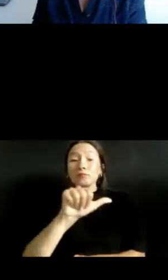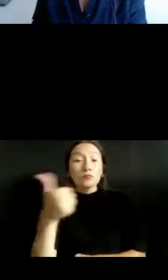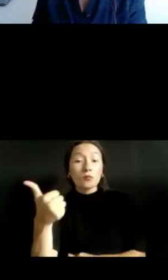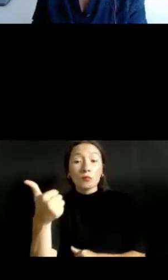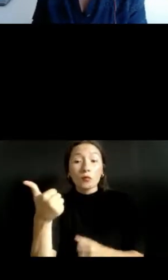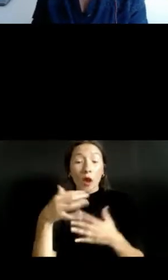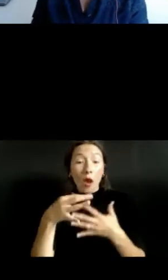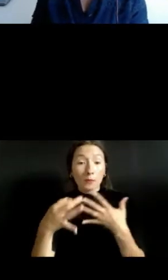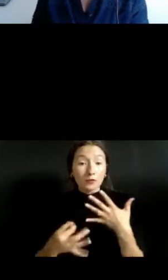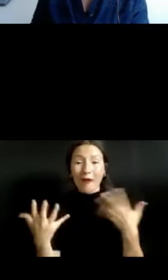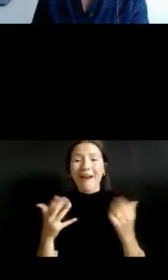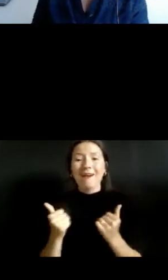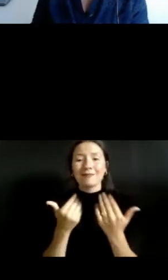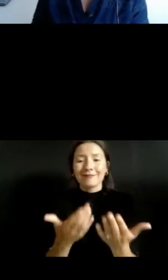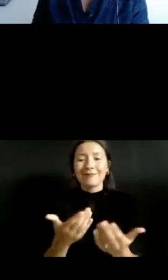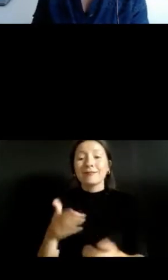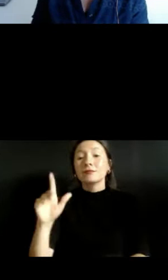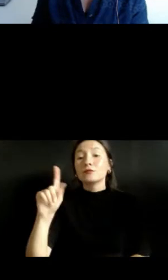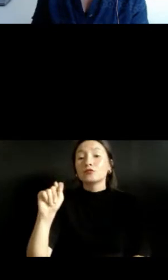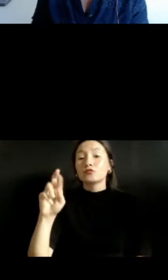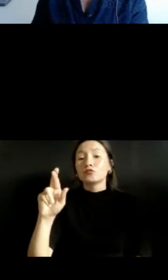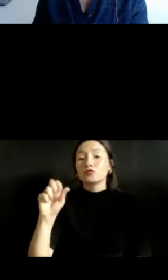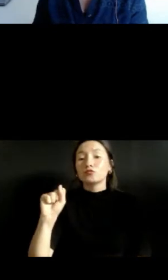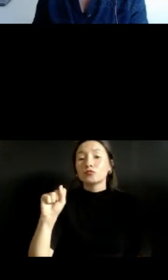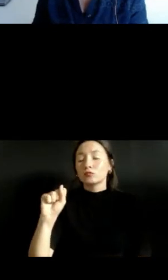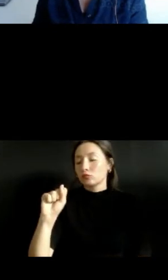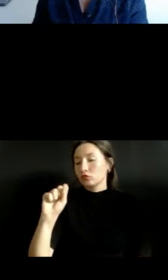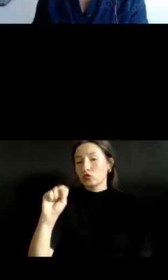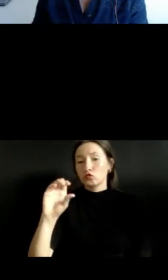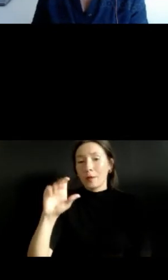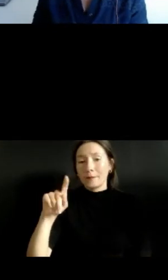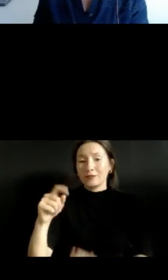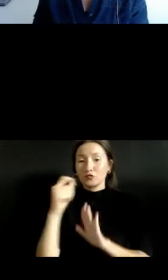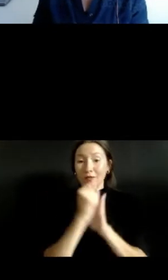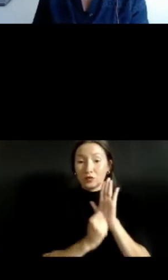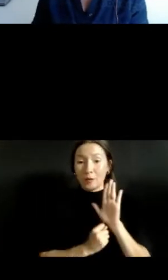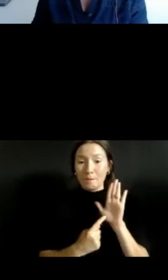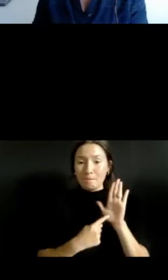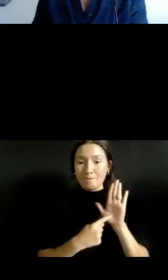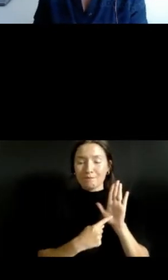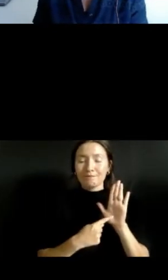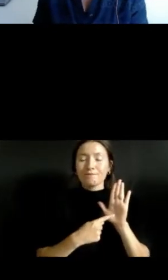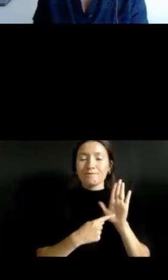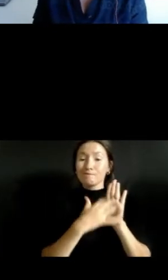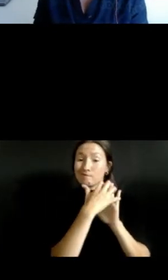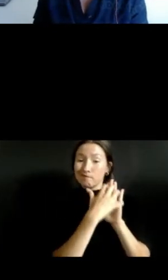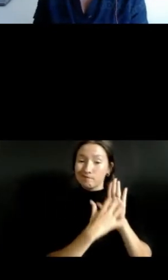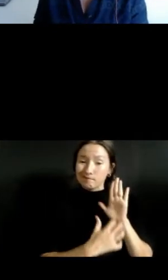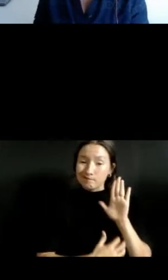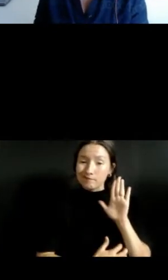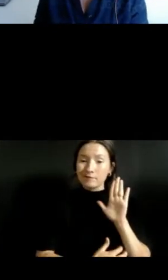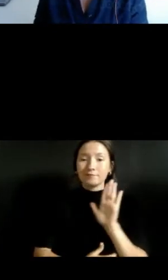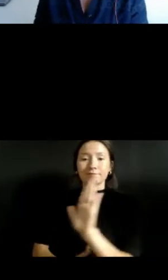because it benefits a huge range of learners, including people who simply prefer reading to watching videos,